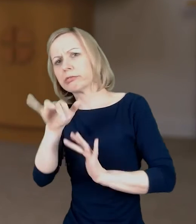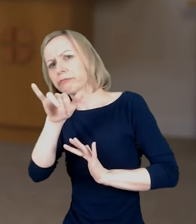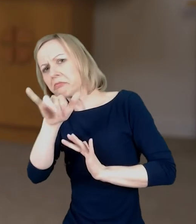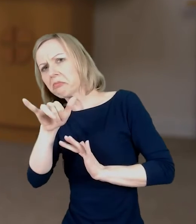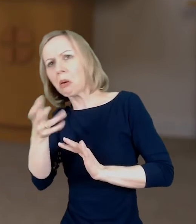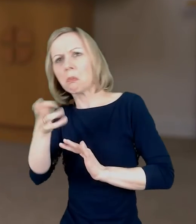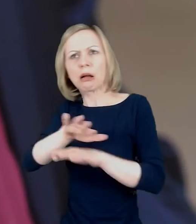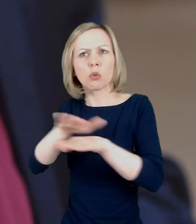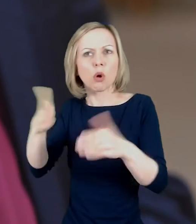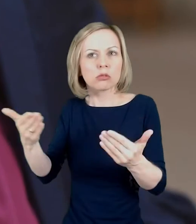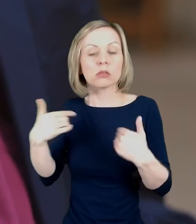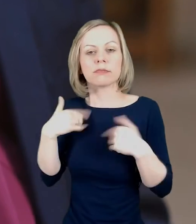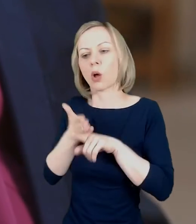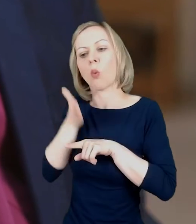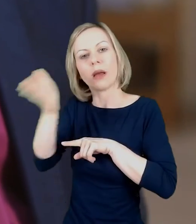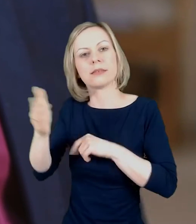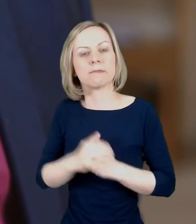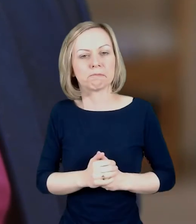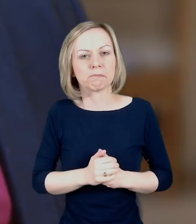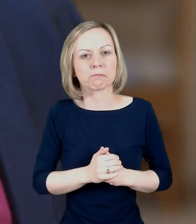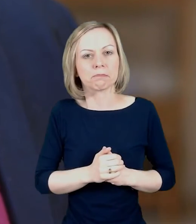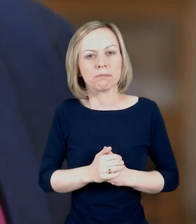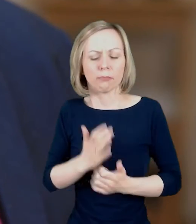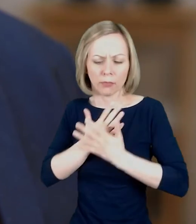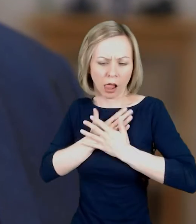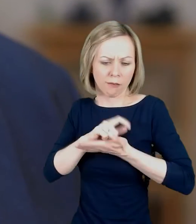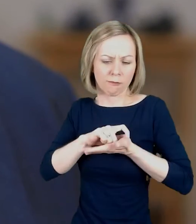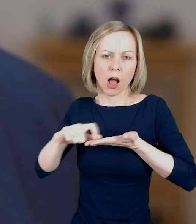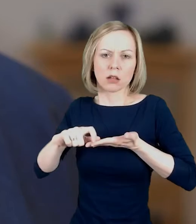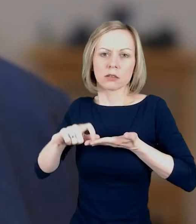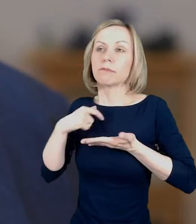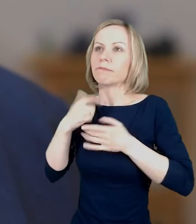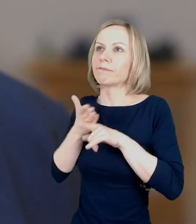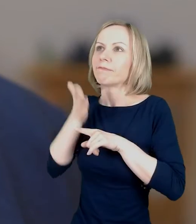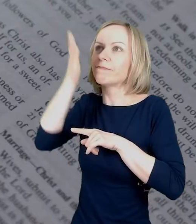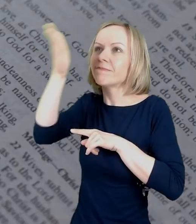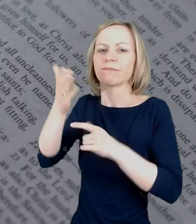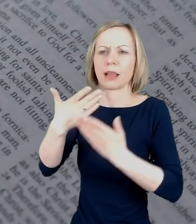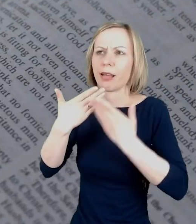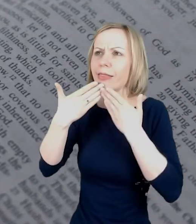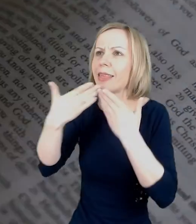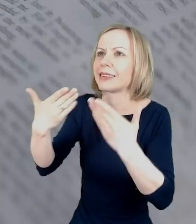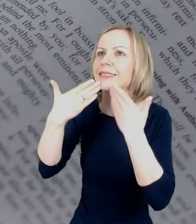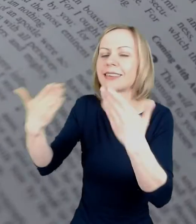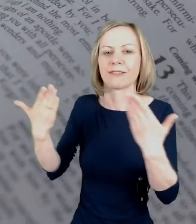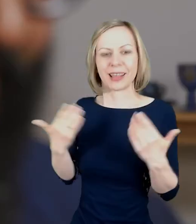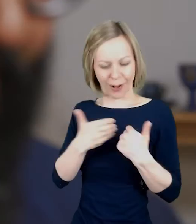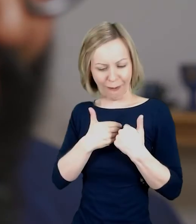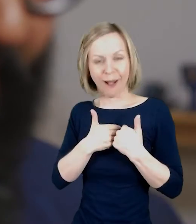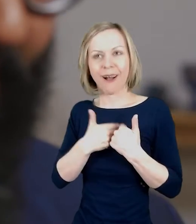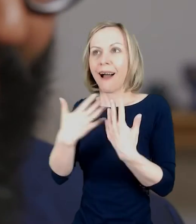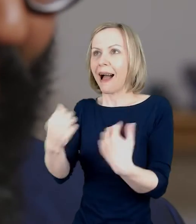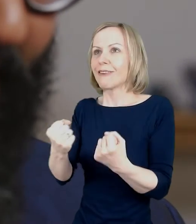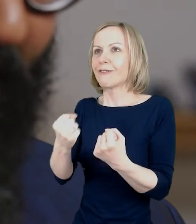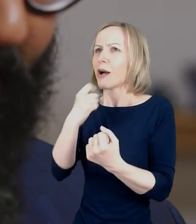served as a disciple. I love the verse, I will enter his gates with thanksgiving in my heart. I